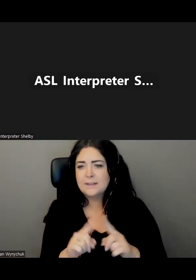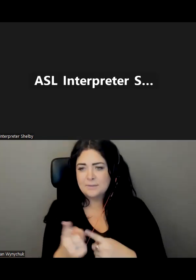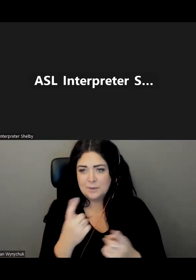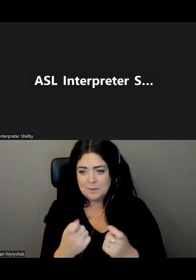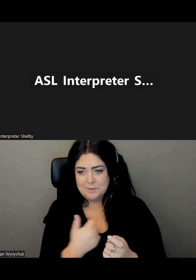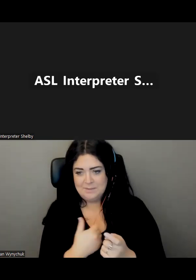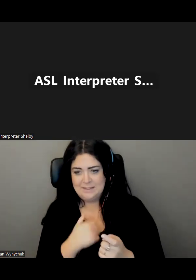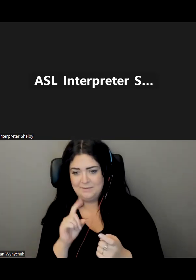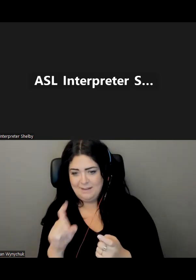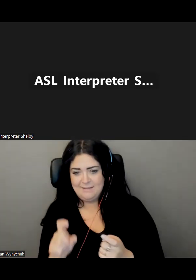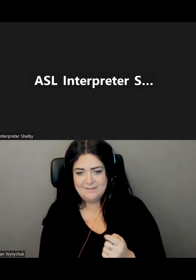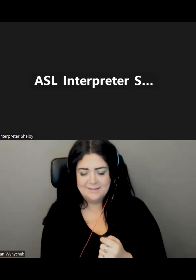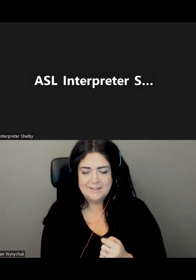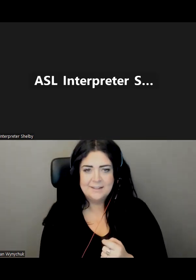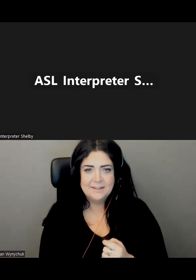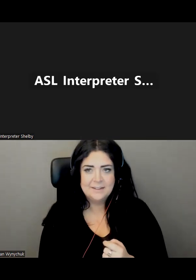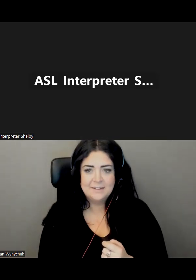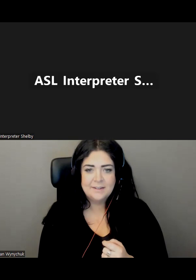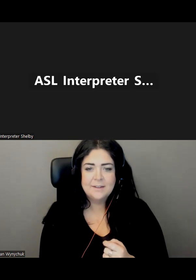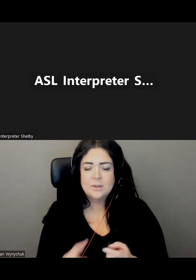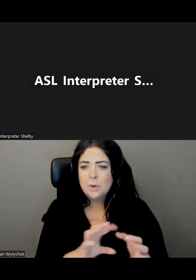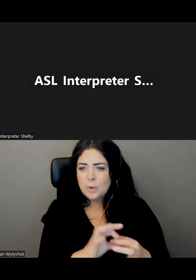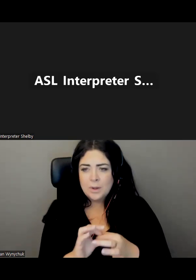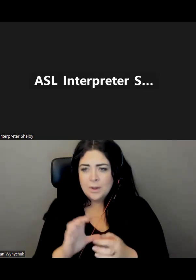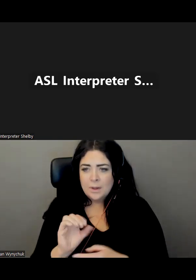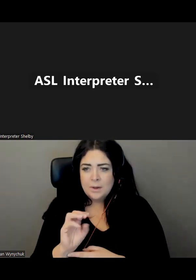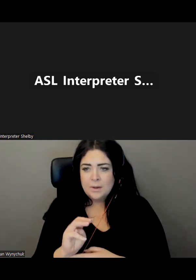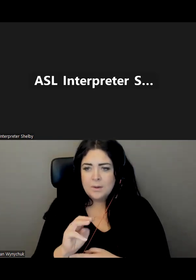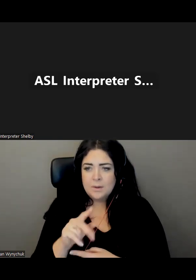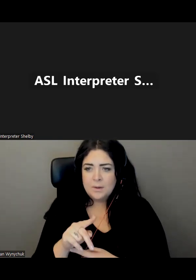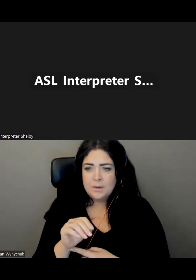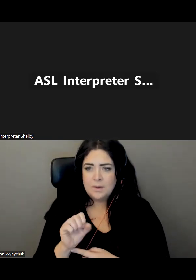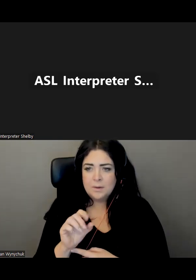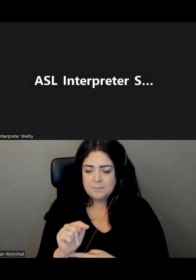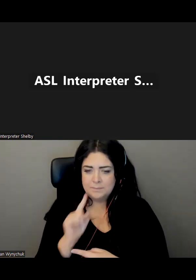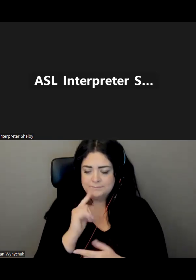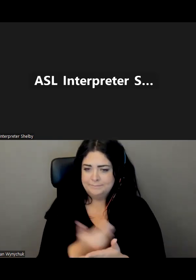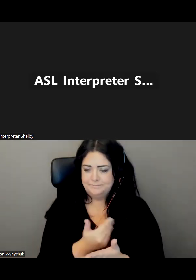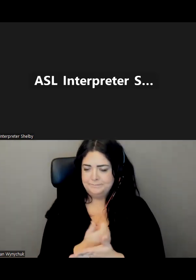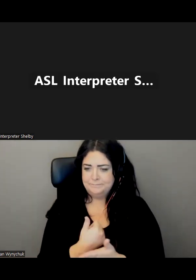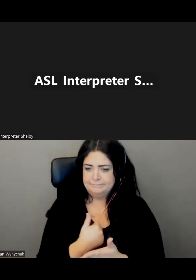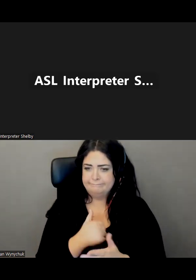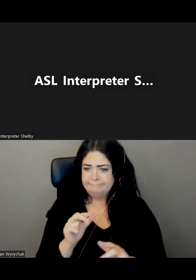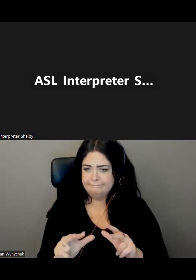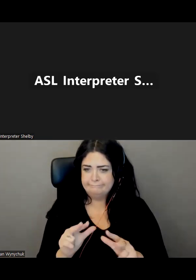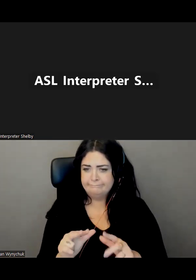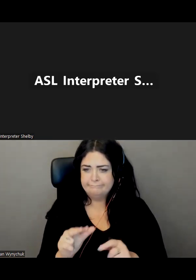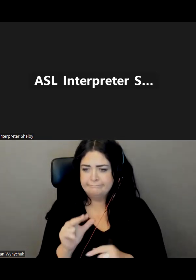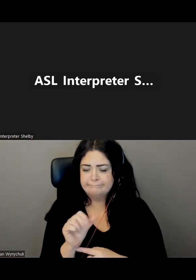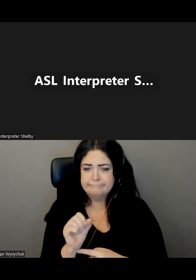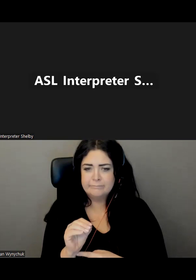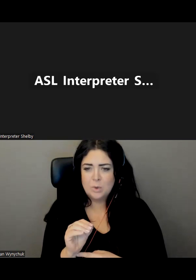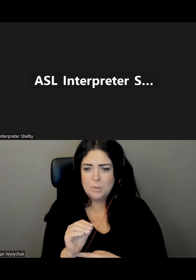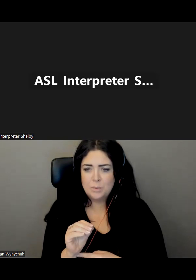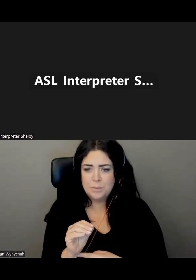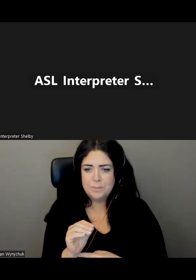asked. But when it comes to the composting, I'm new to composting. And so I just put all